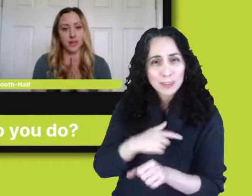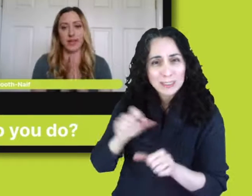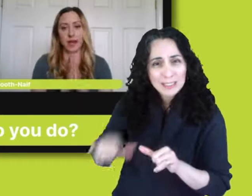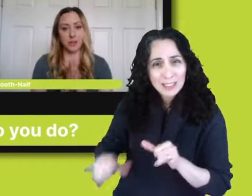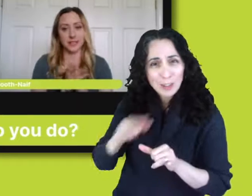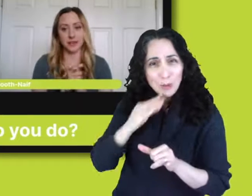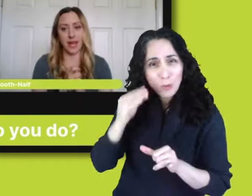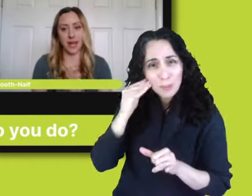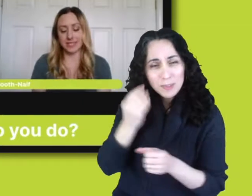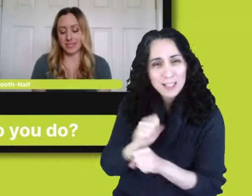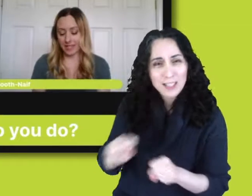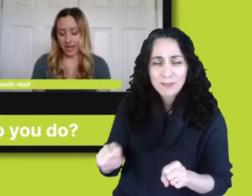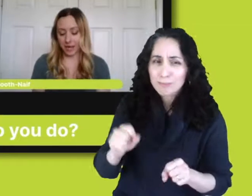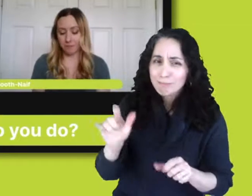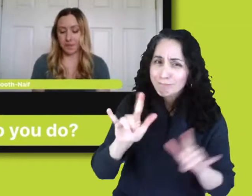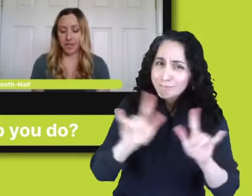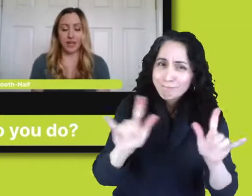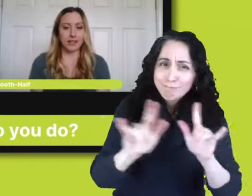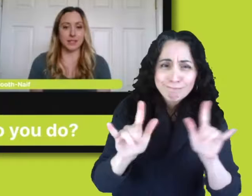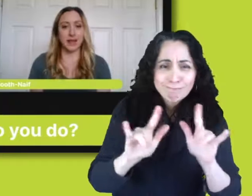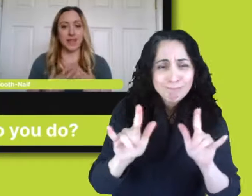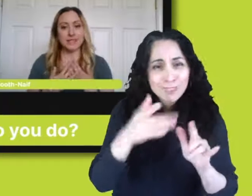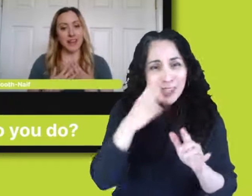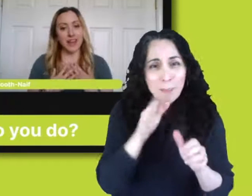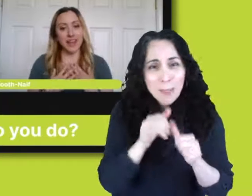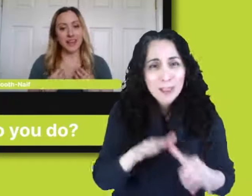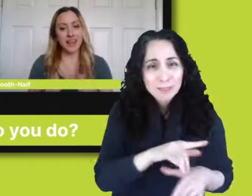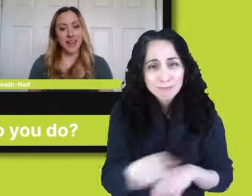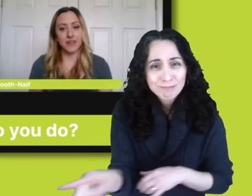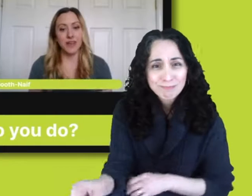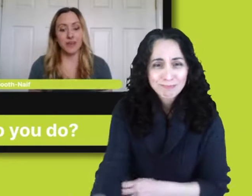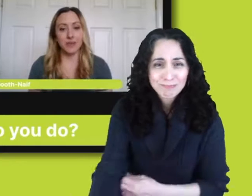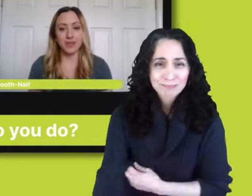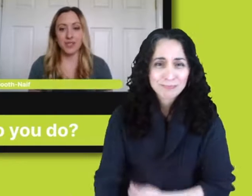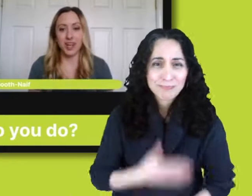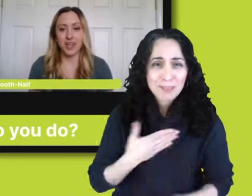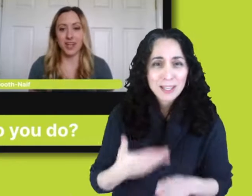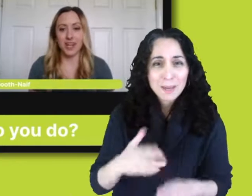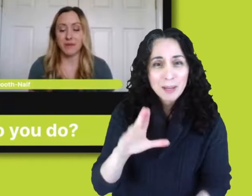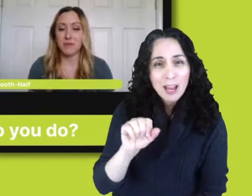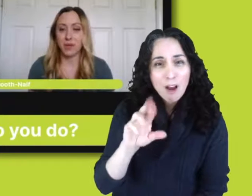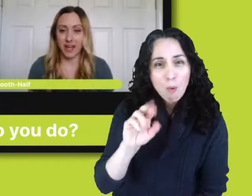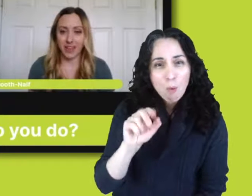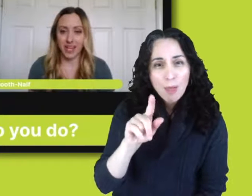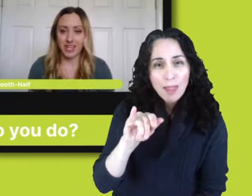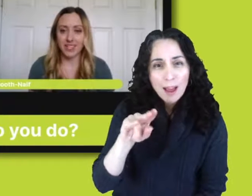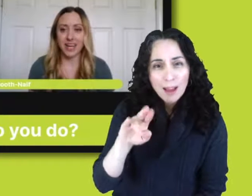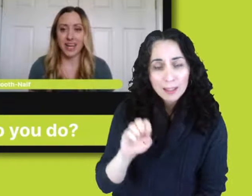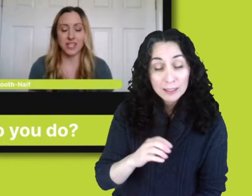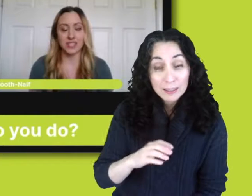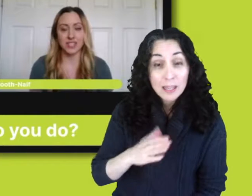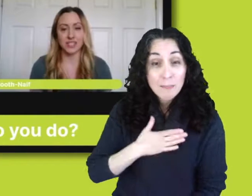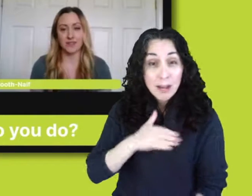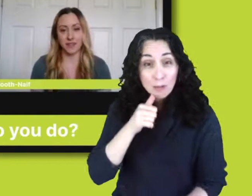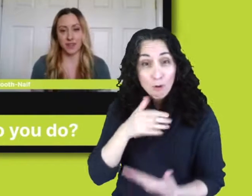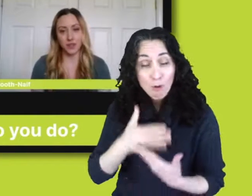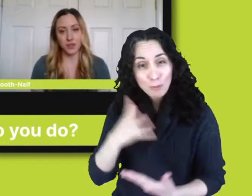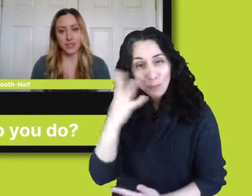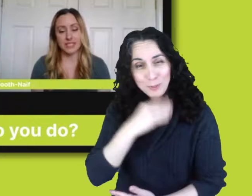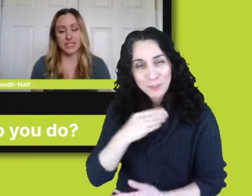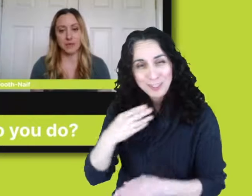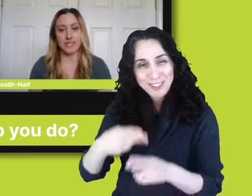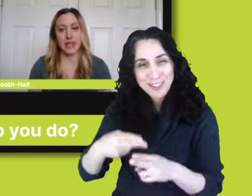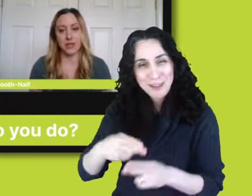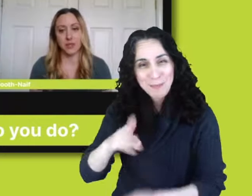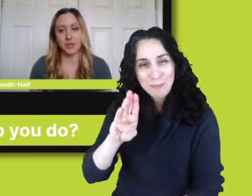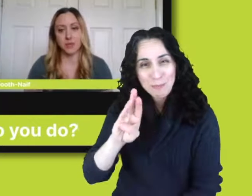and God bless you guys. So my name's Caroline. I have a beautiful daughter named Briella. She is 5 years